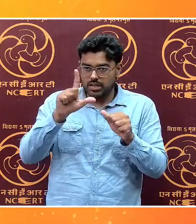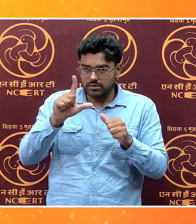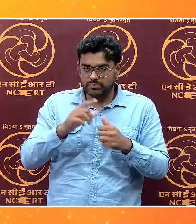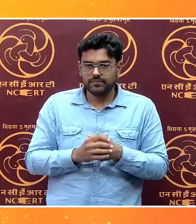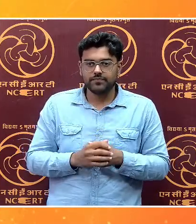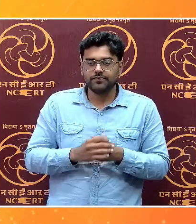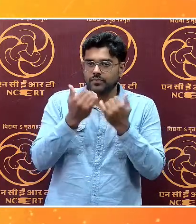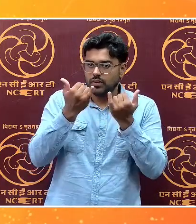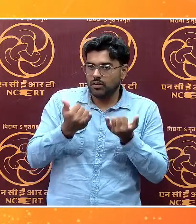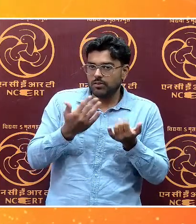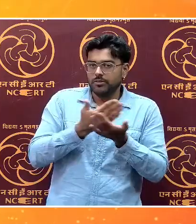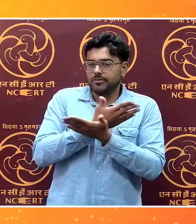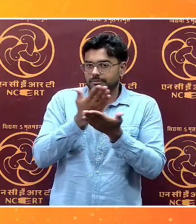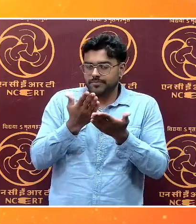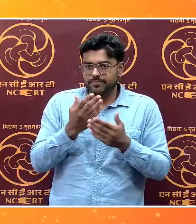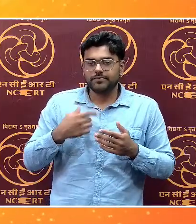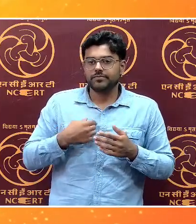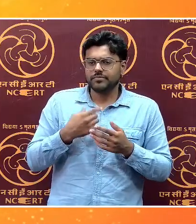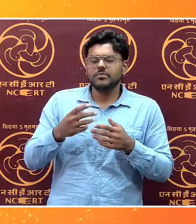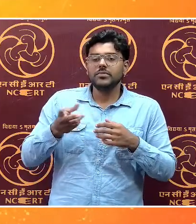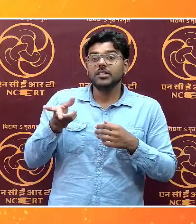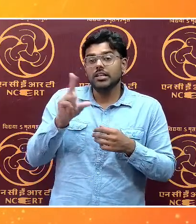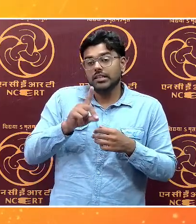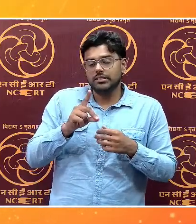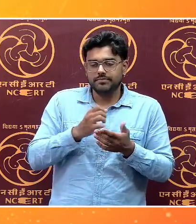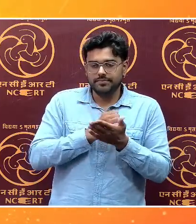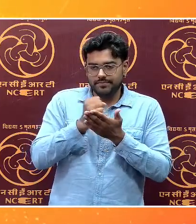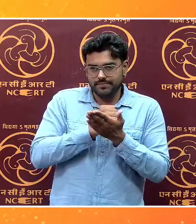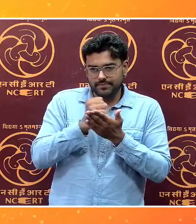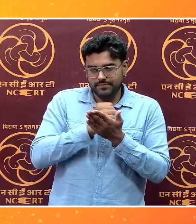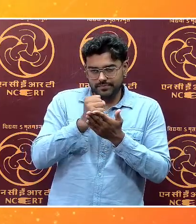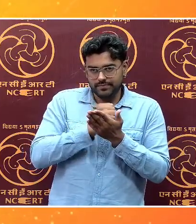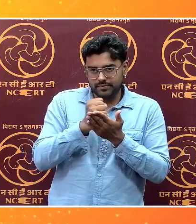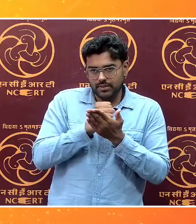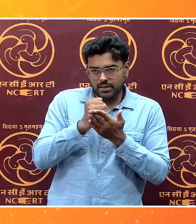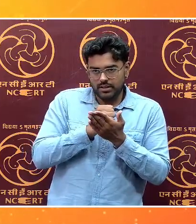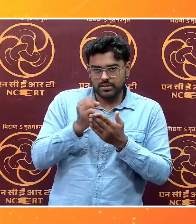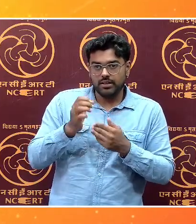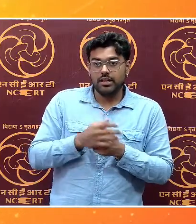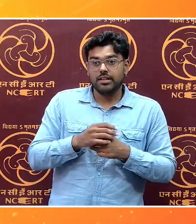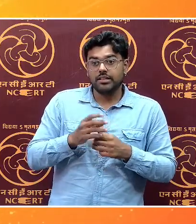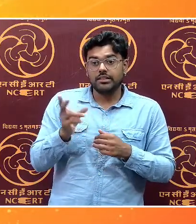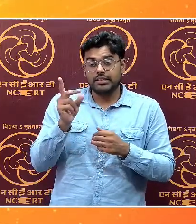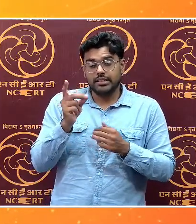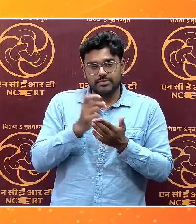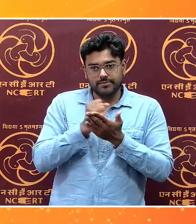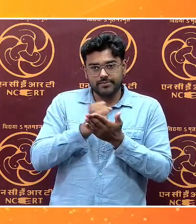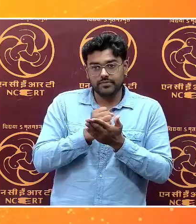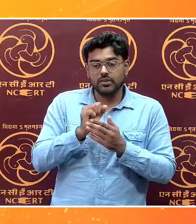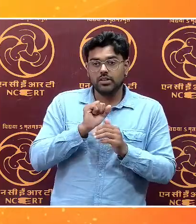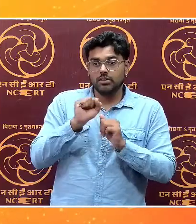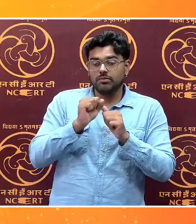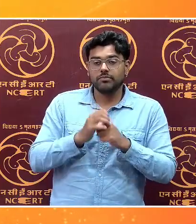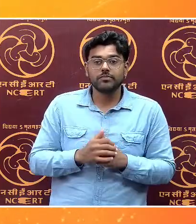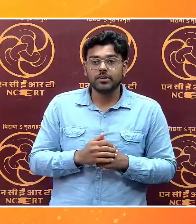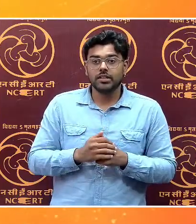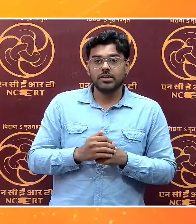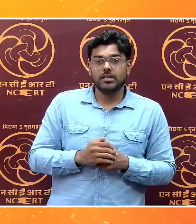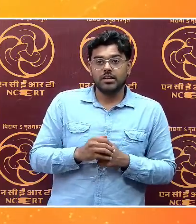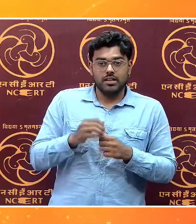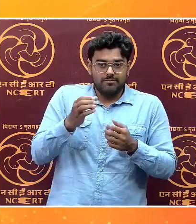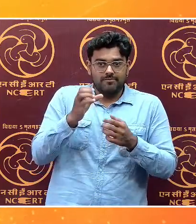I'm also going to conduct another activity for you for covering curricular goal 6,